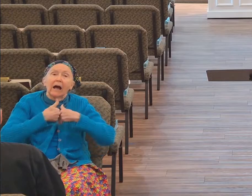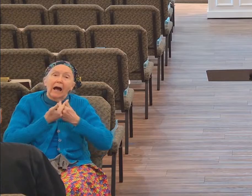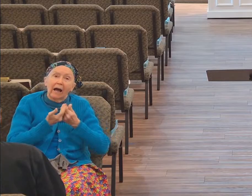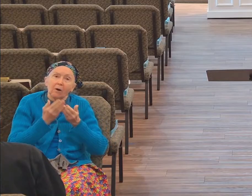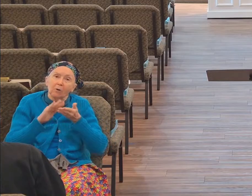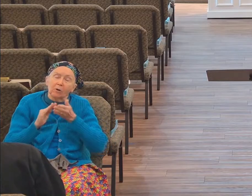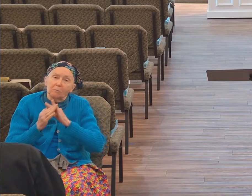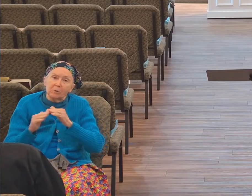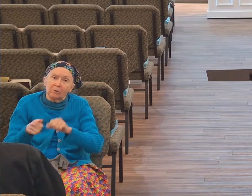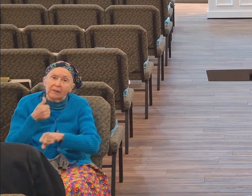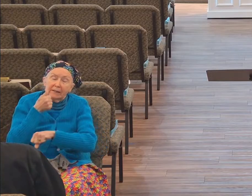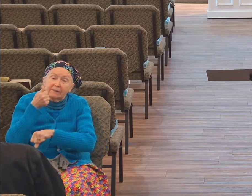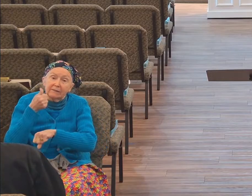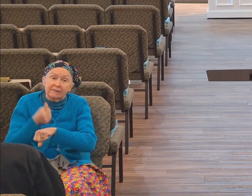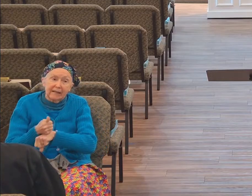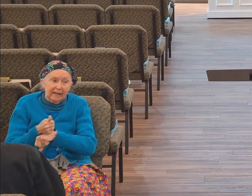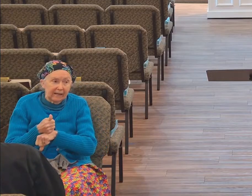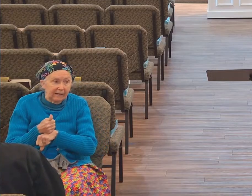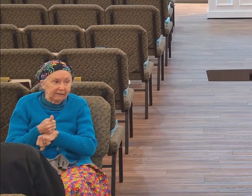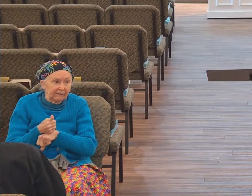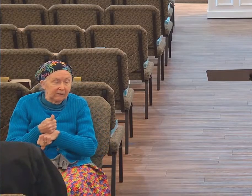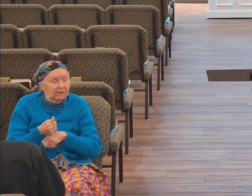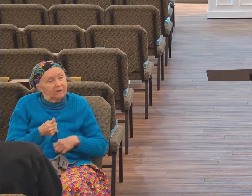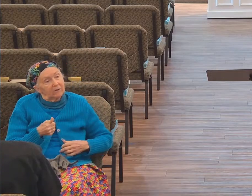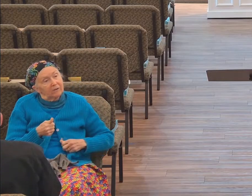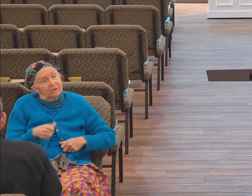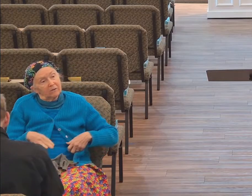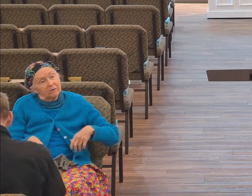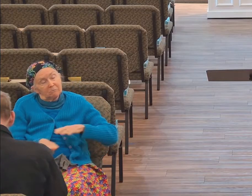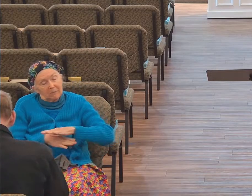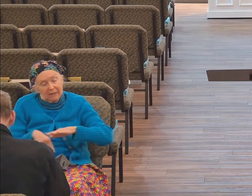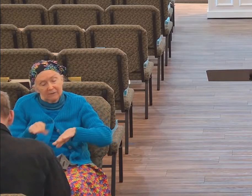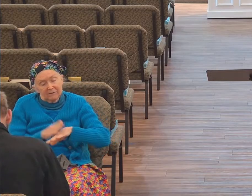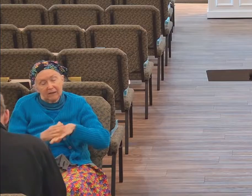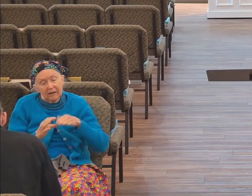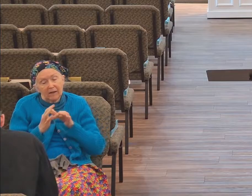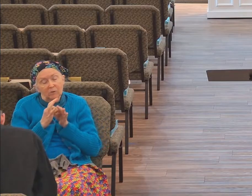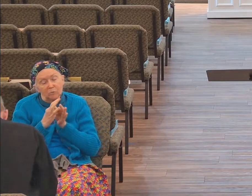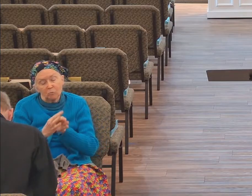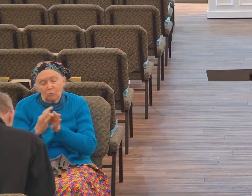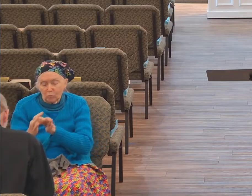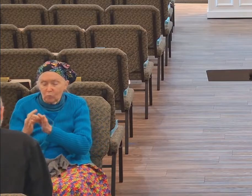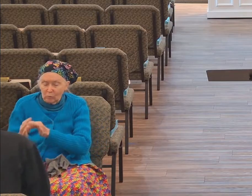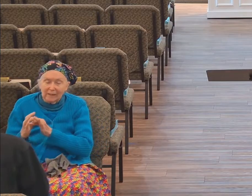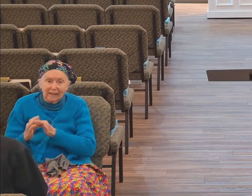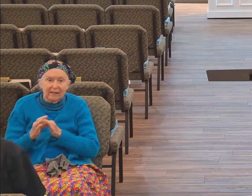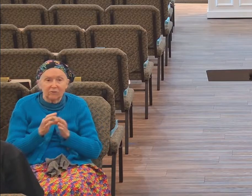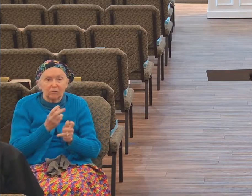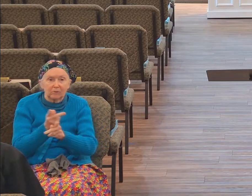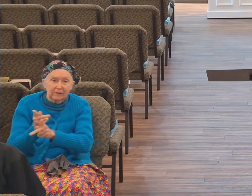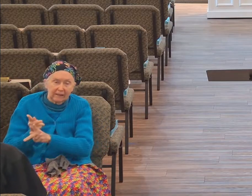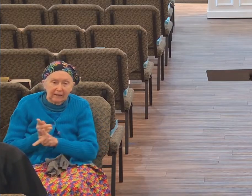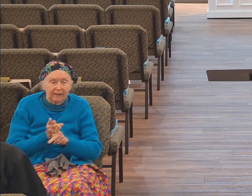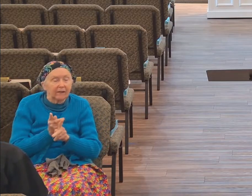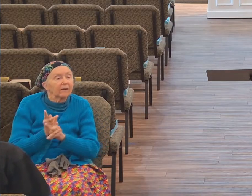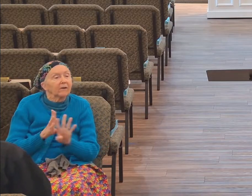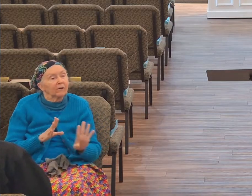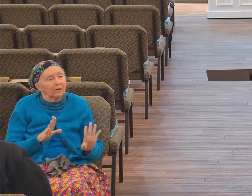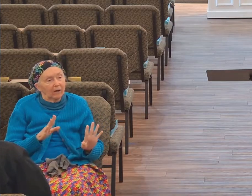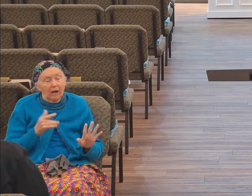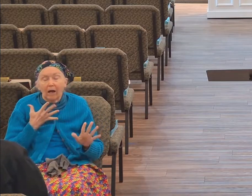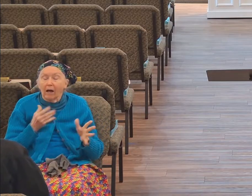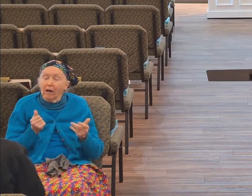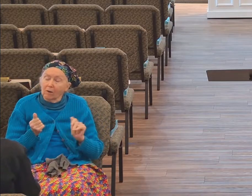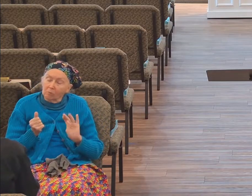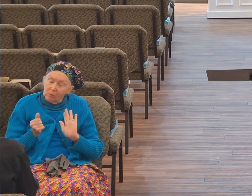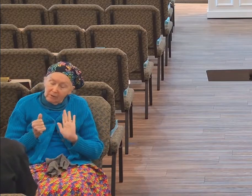on relational care. And specifically, I want to highlight Paul's leadership style within that and